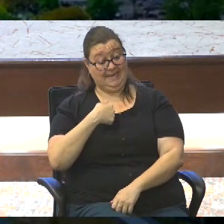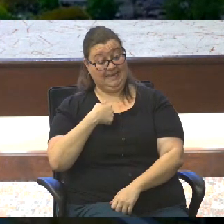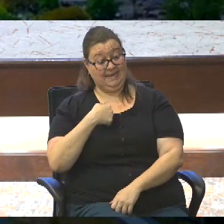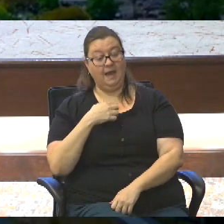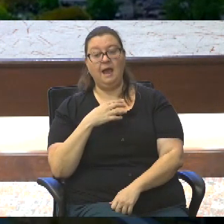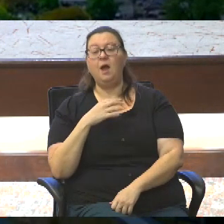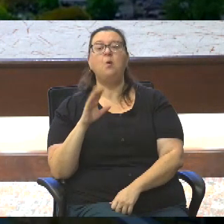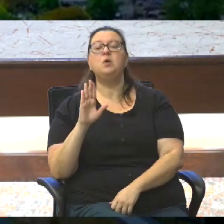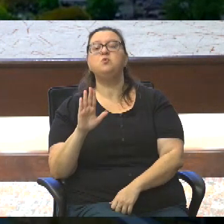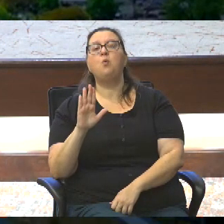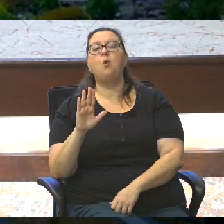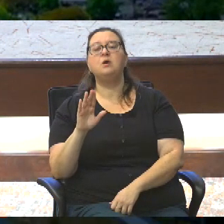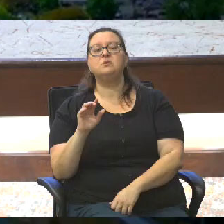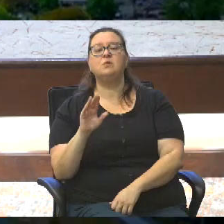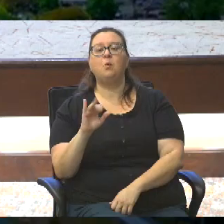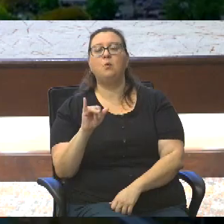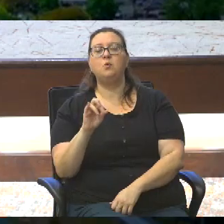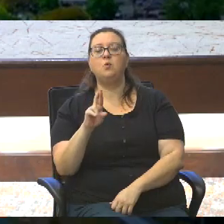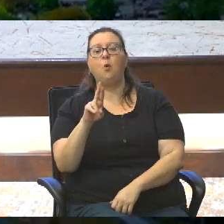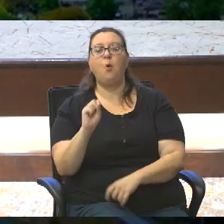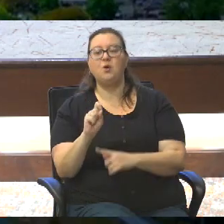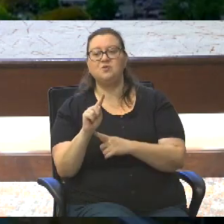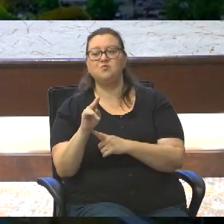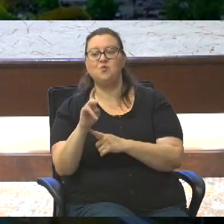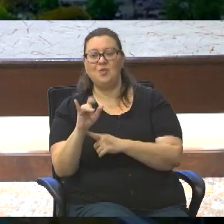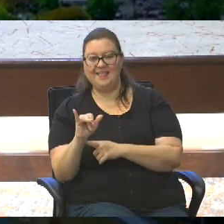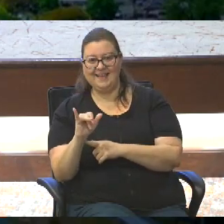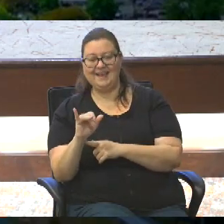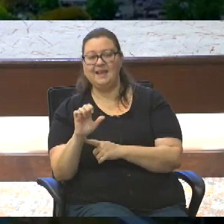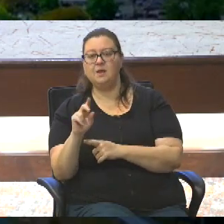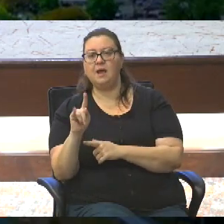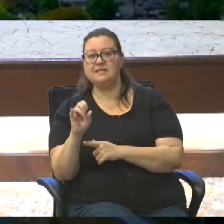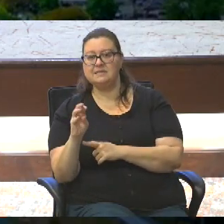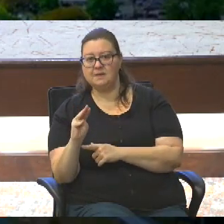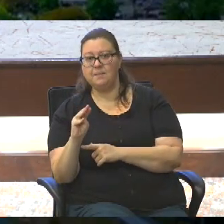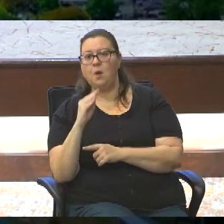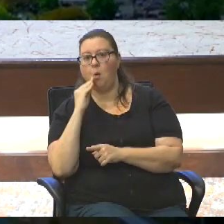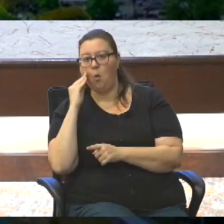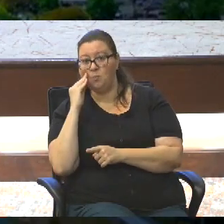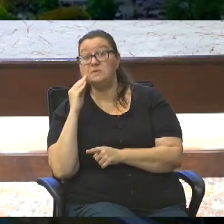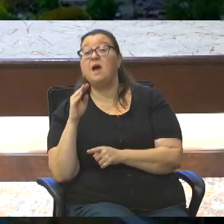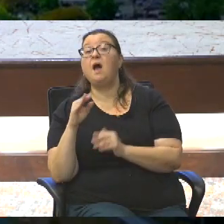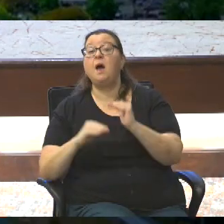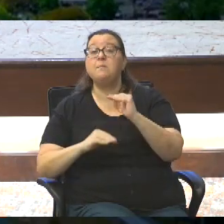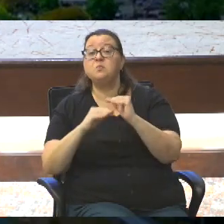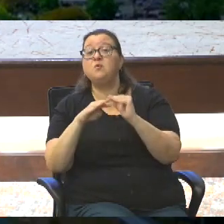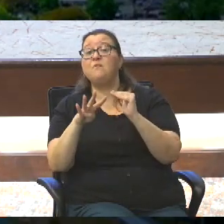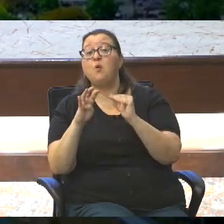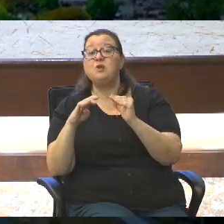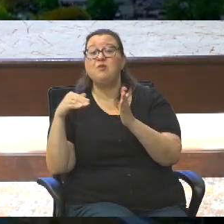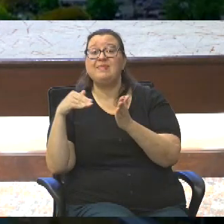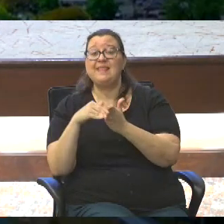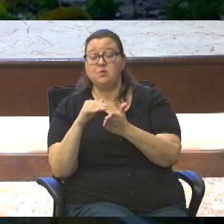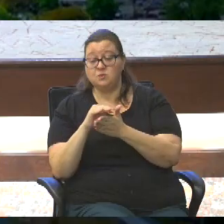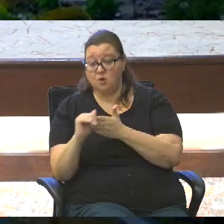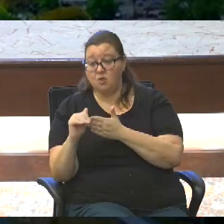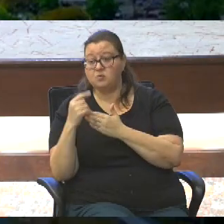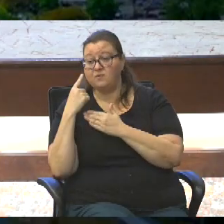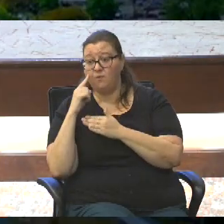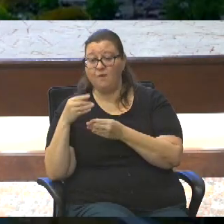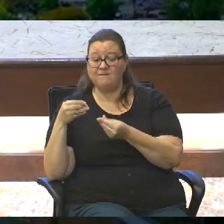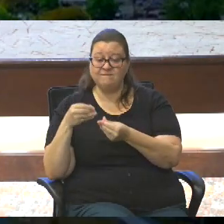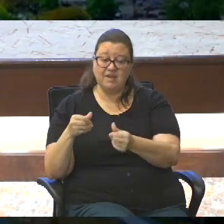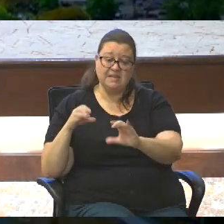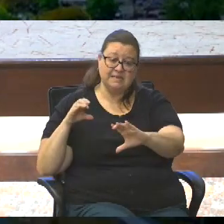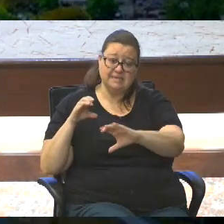Homes to provide up to $400,000 in TERS number 4 funding